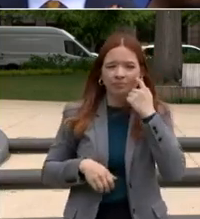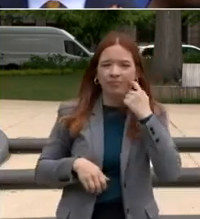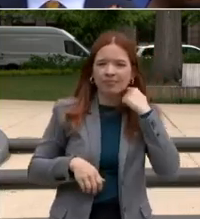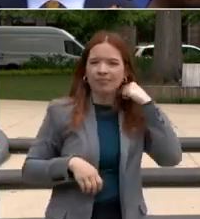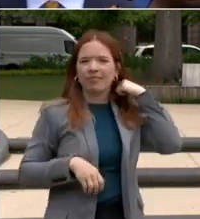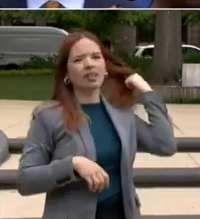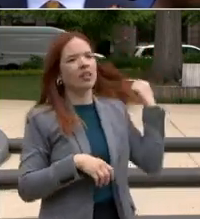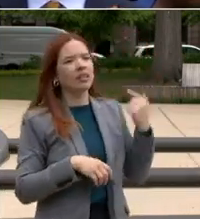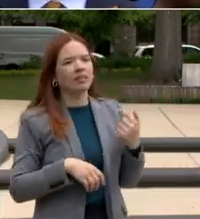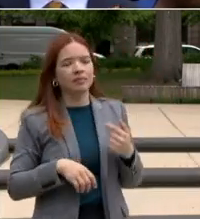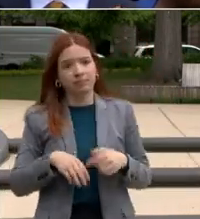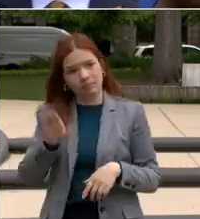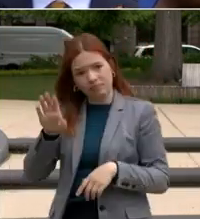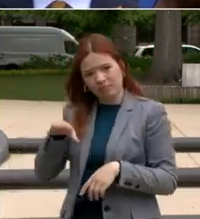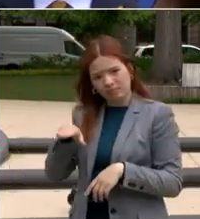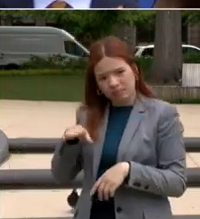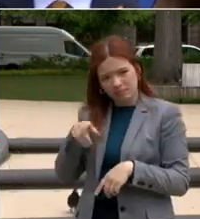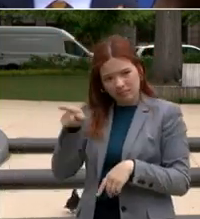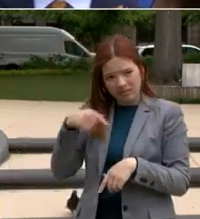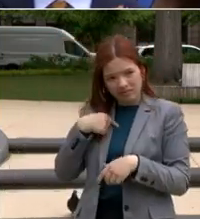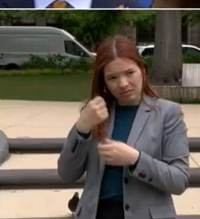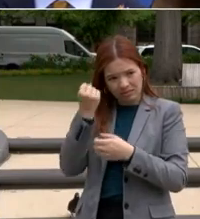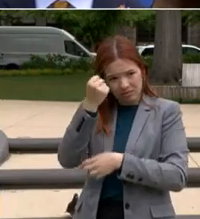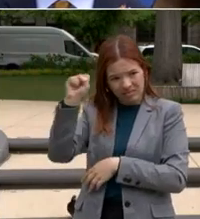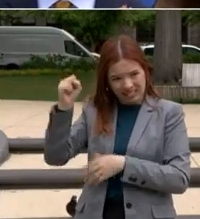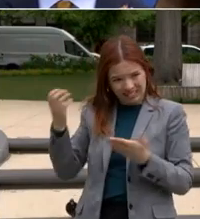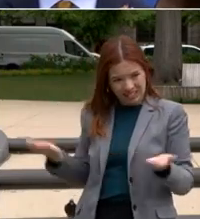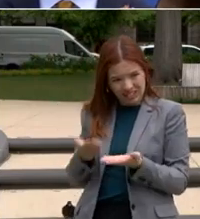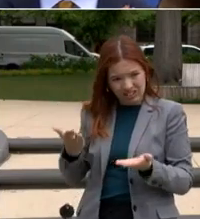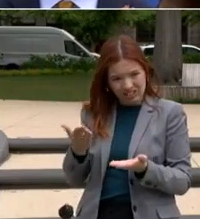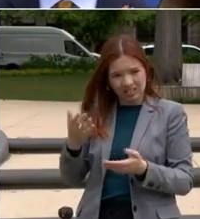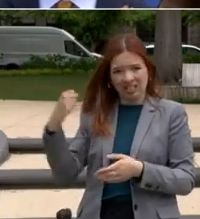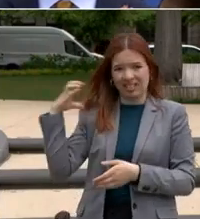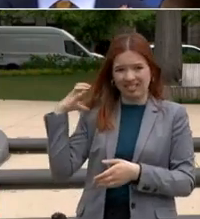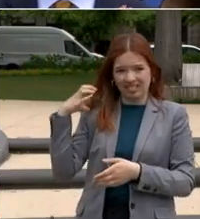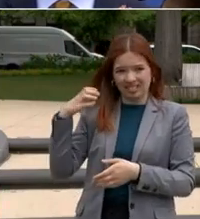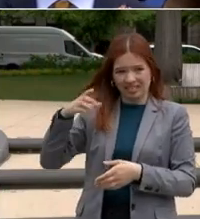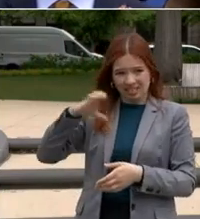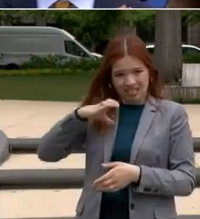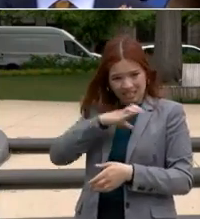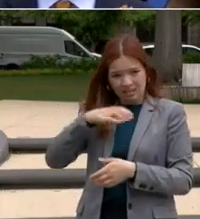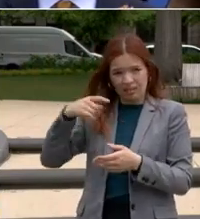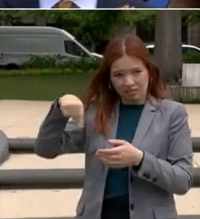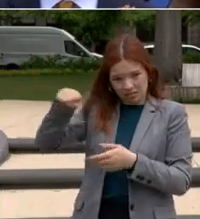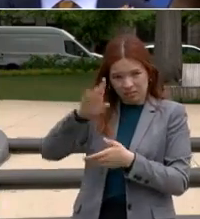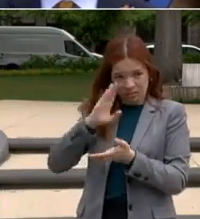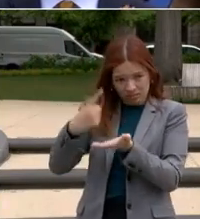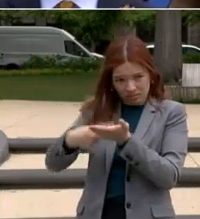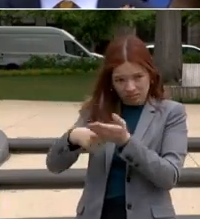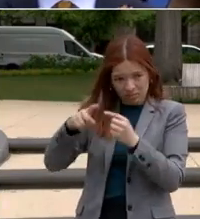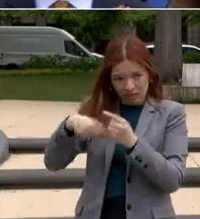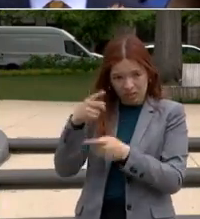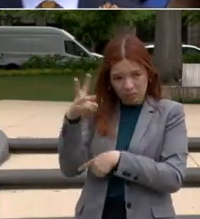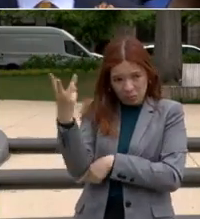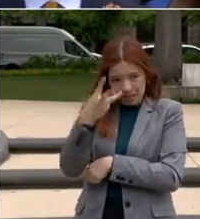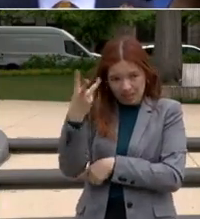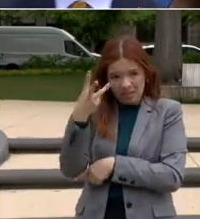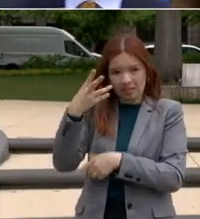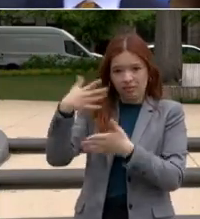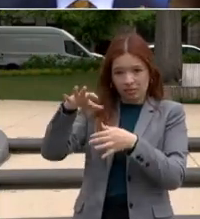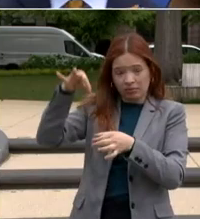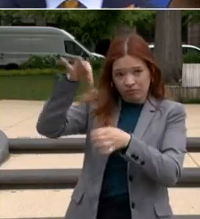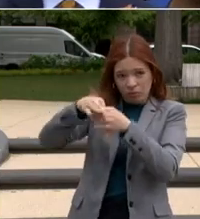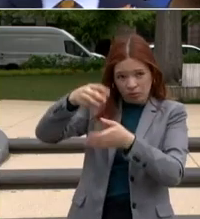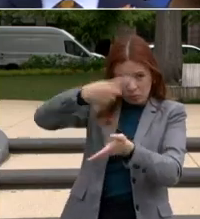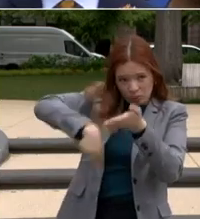So you're having a rally here. The chairman, well, the council is going to have its budget discussion on Wednesday. Then they have the vote next week. I mean, what sort of conversations are you having